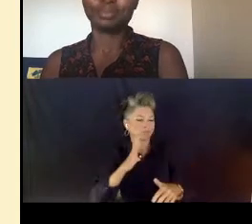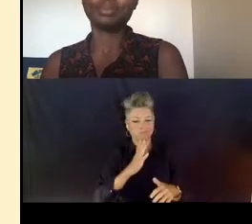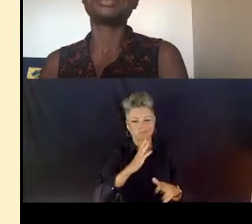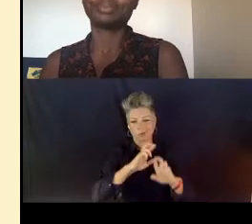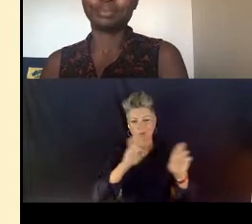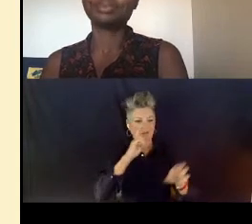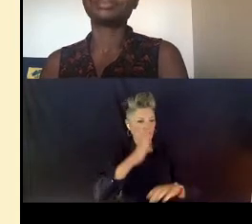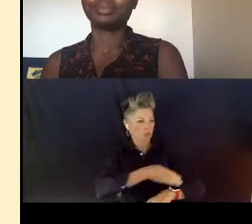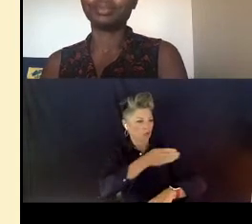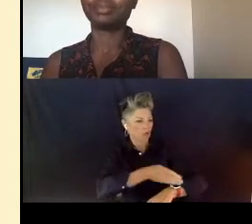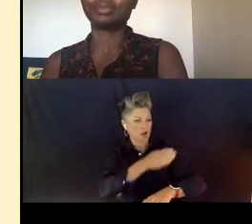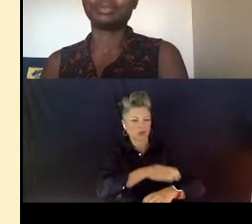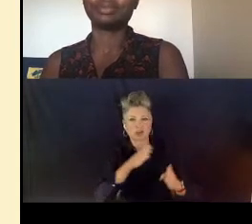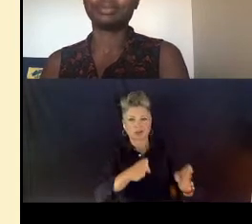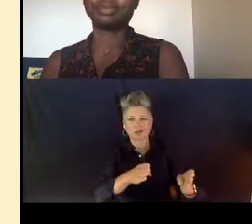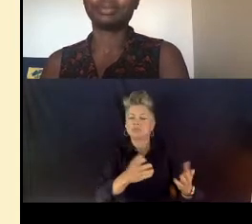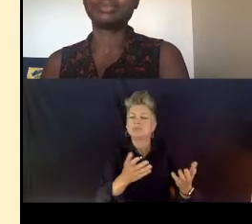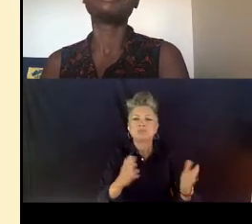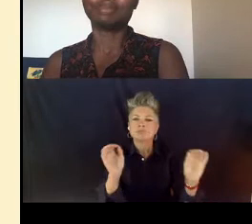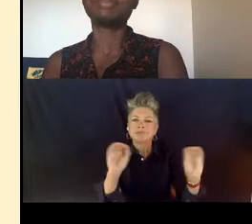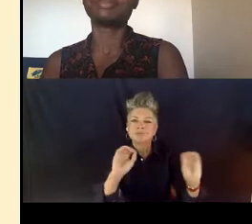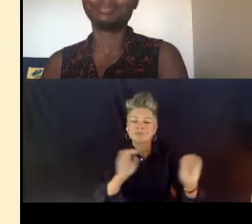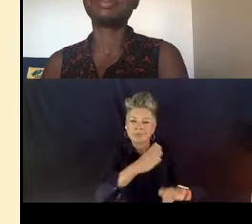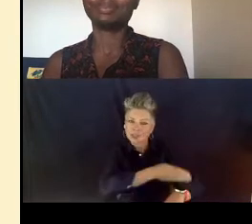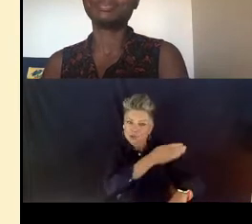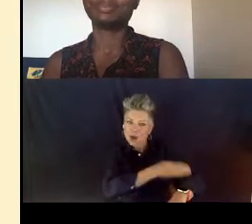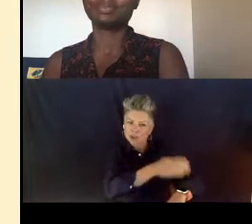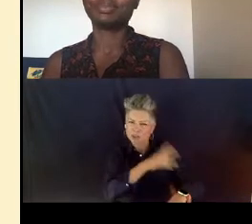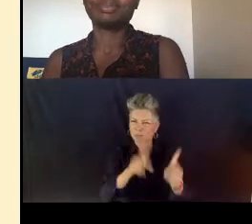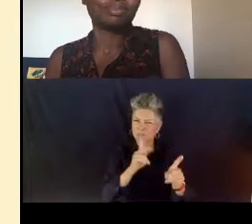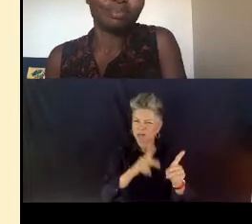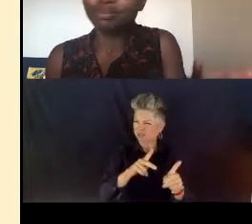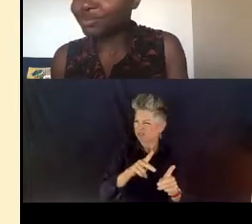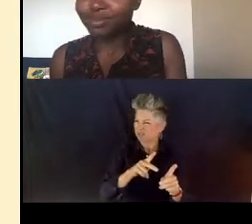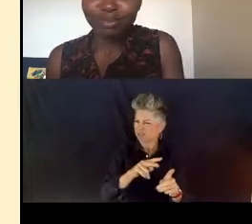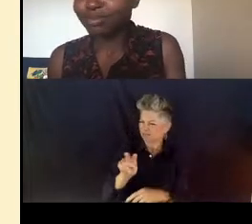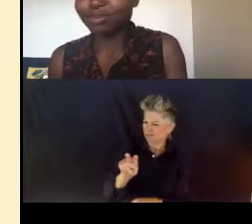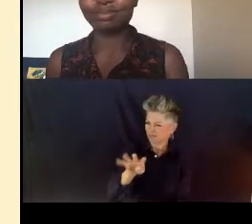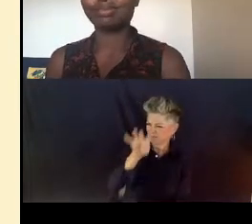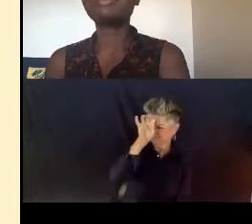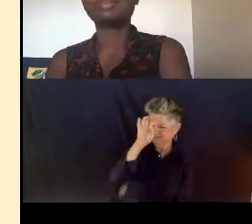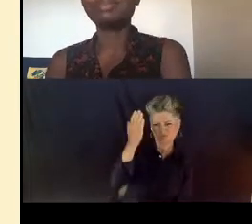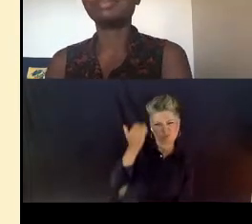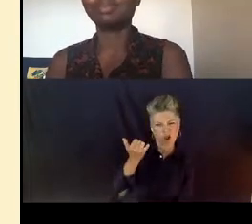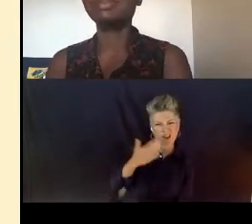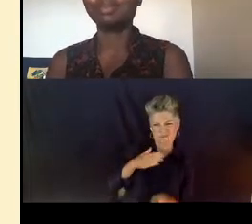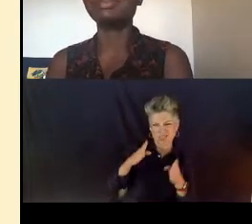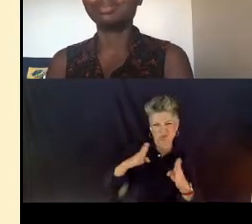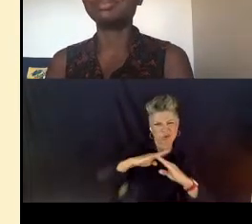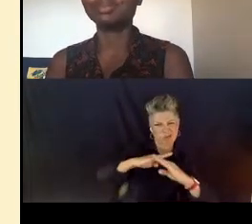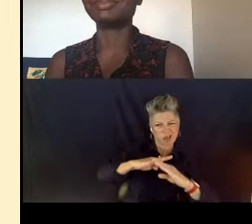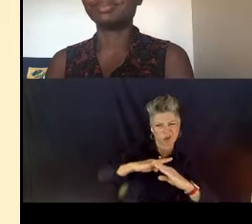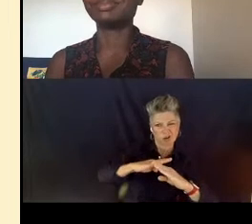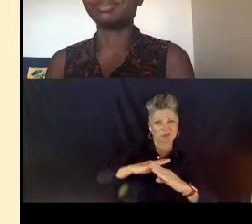but there was never any construction. So people couldn't understand why is my street blocked off? But I think it